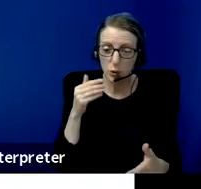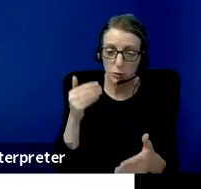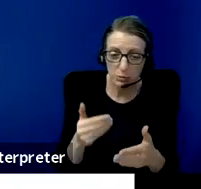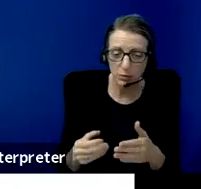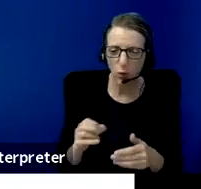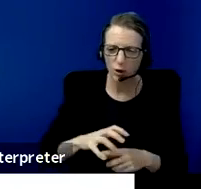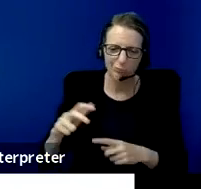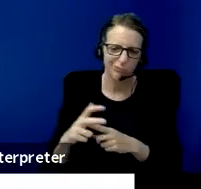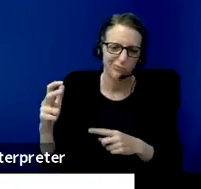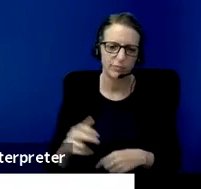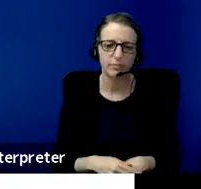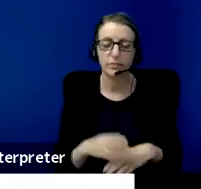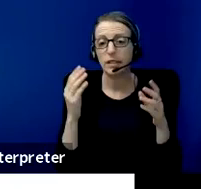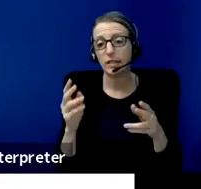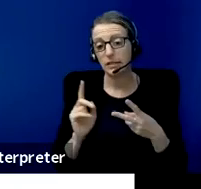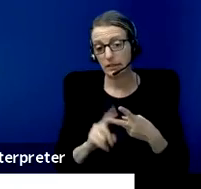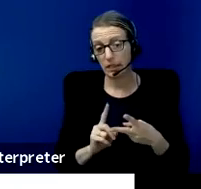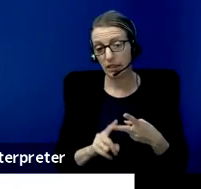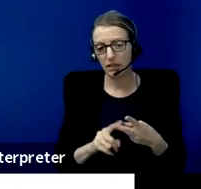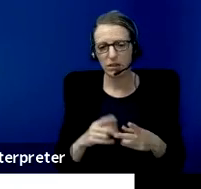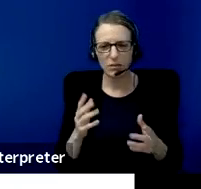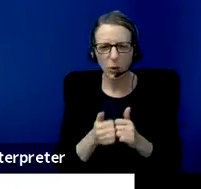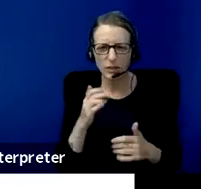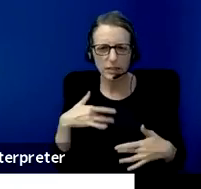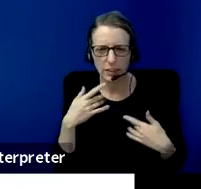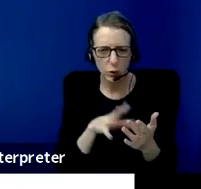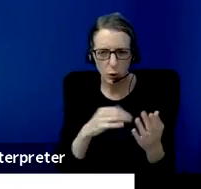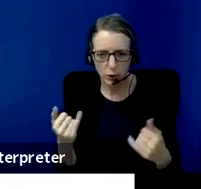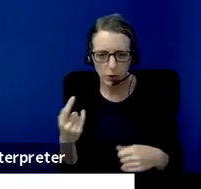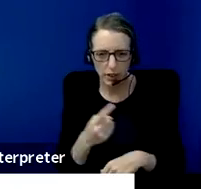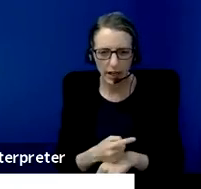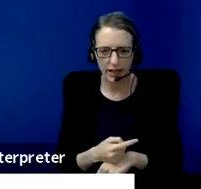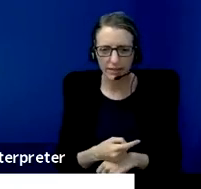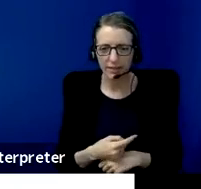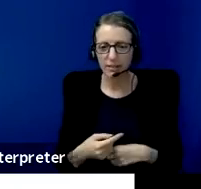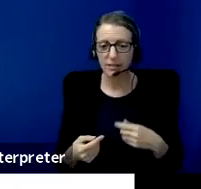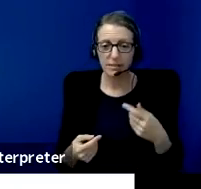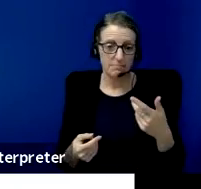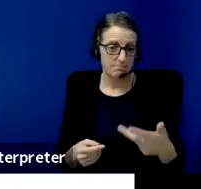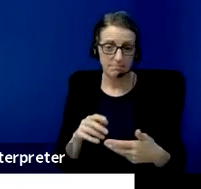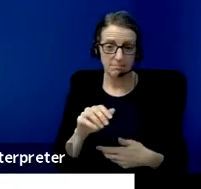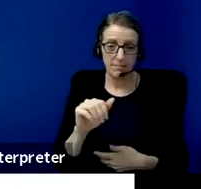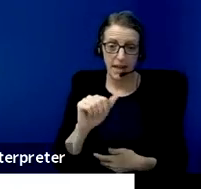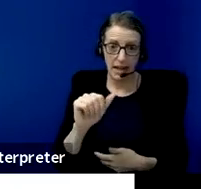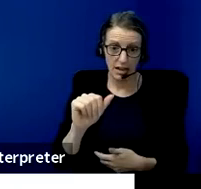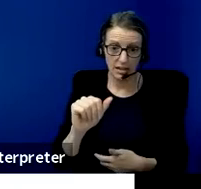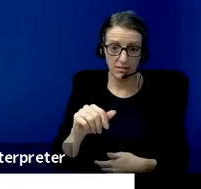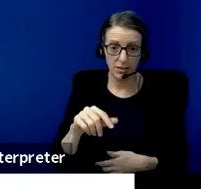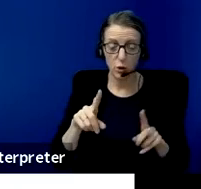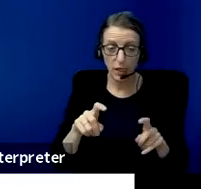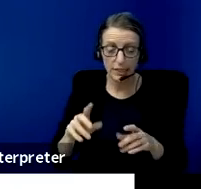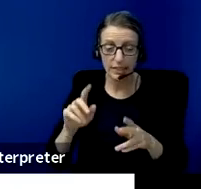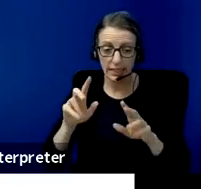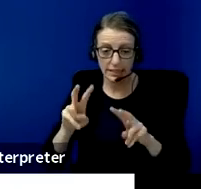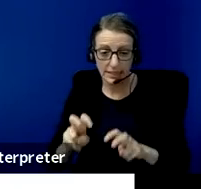to learn today? Are you excited to see how you might do some sort of assessment or activity assessment? Are you excited to learn about